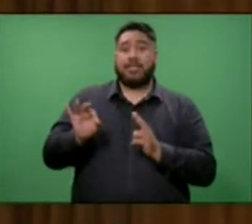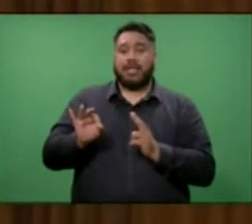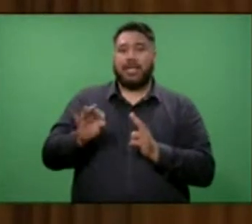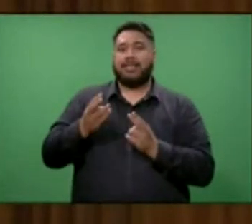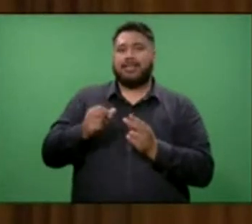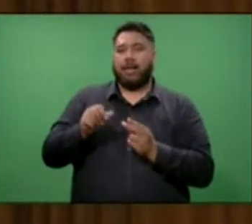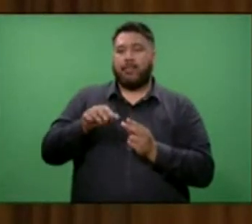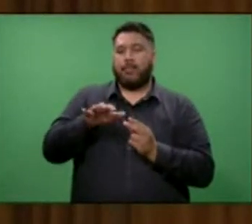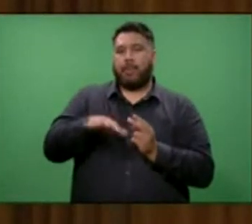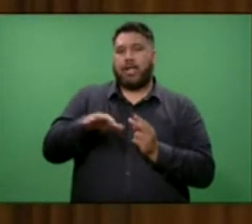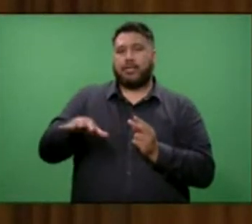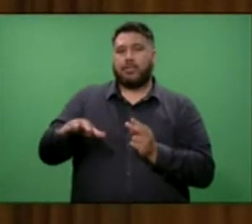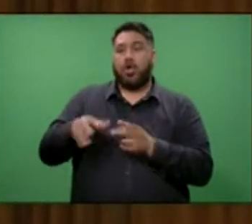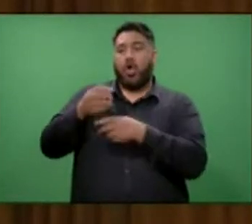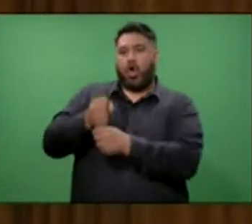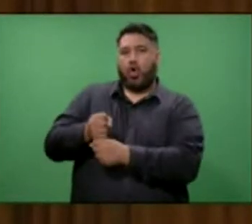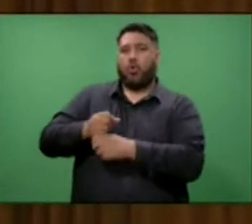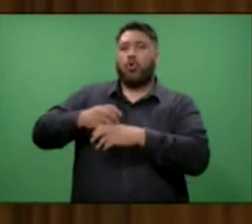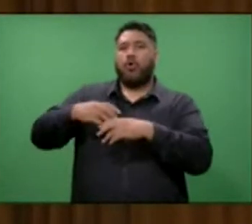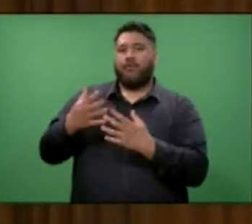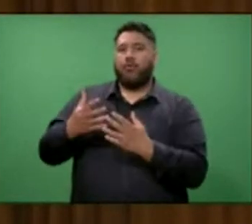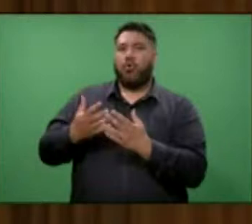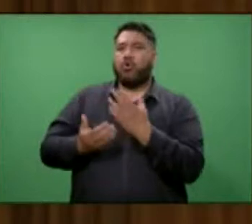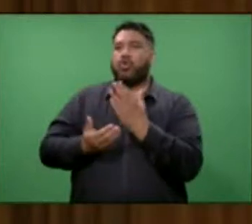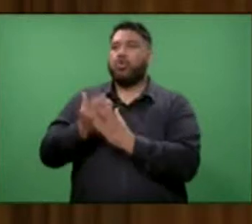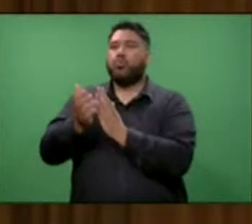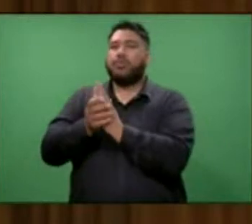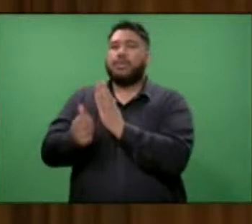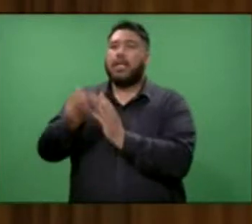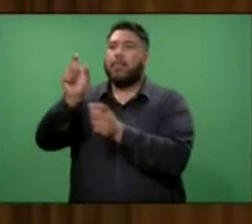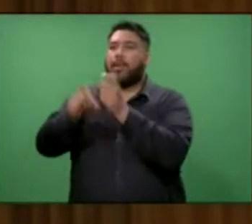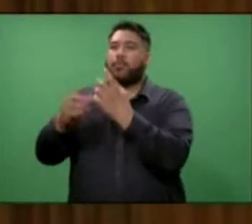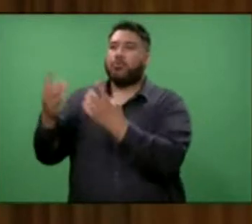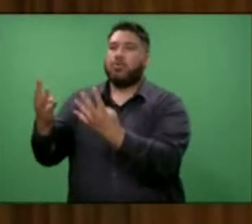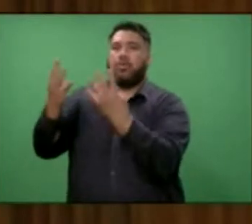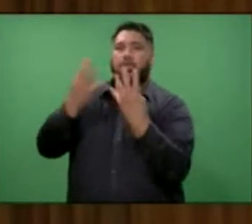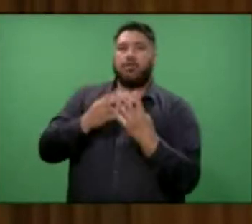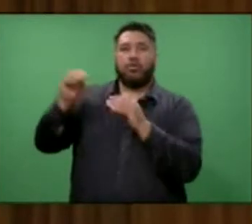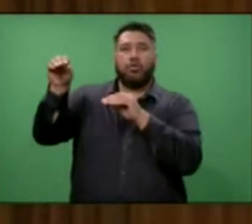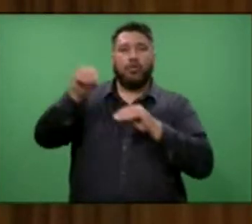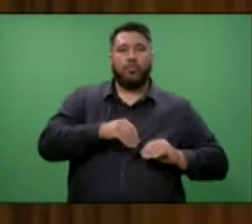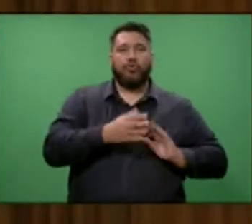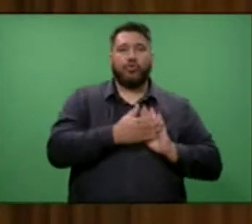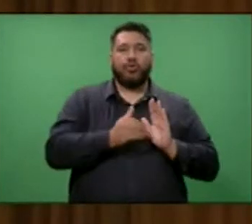Zealand to contribute to accelerating our recovery.